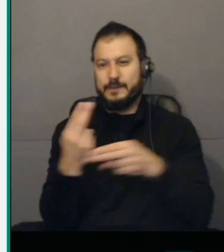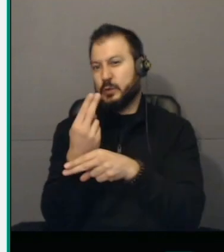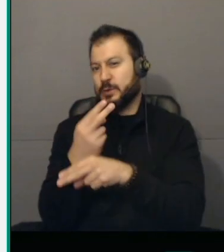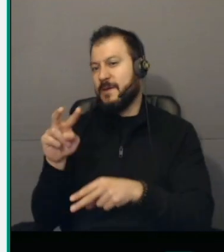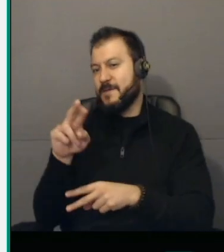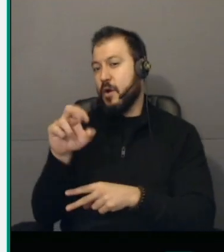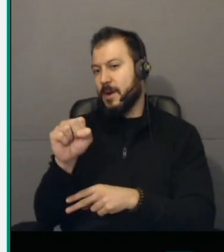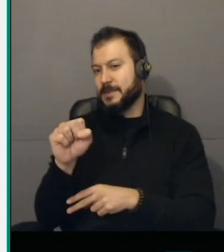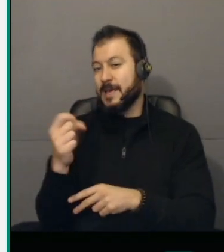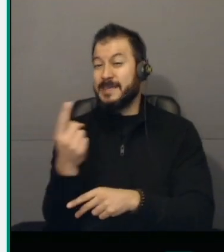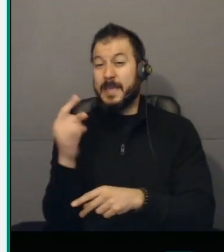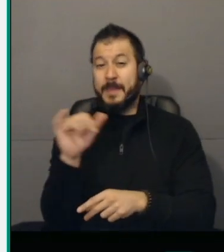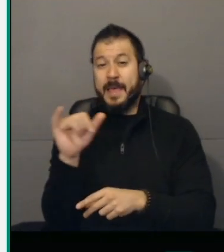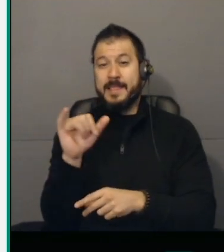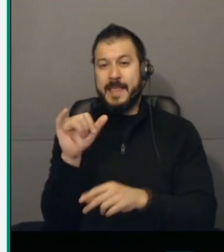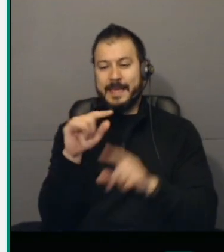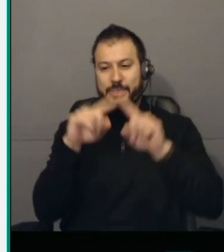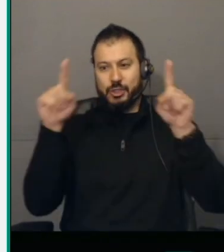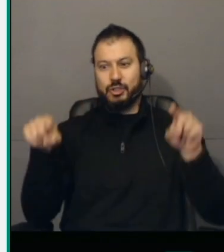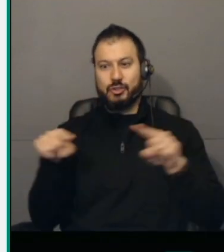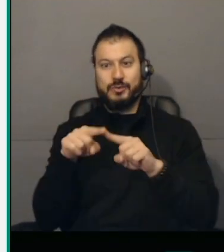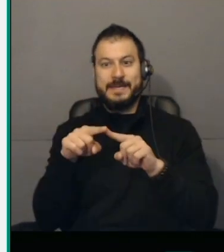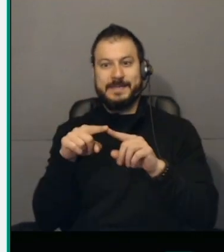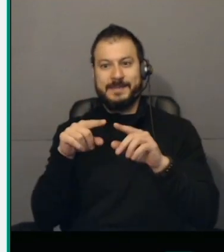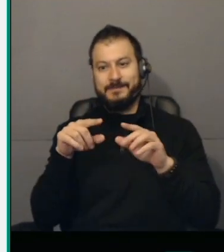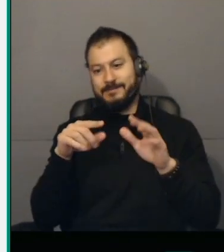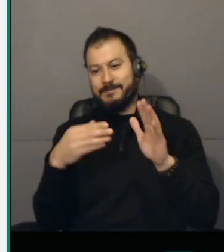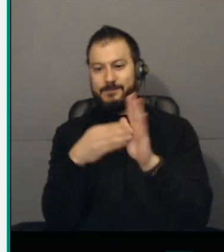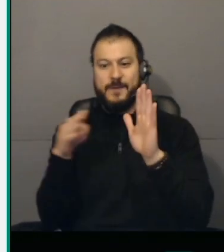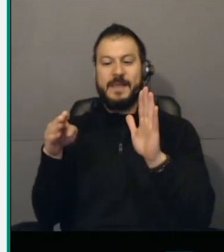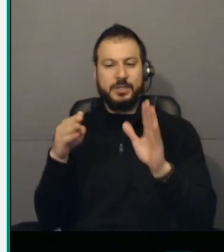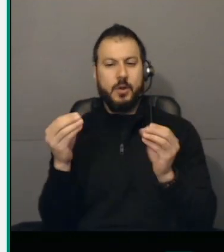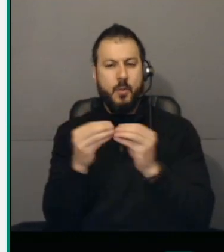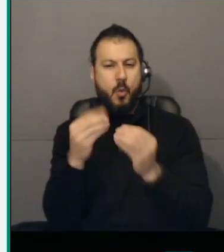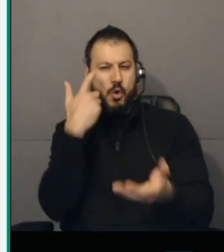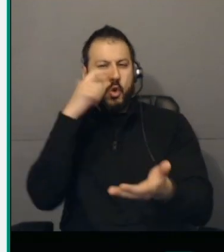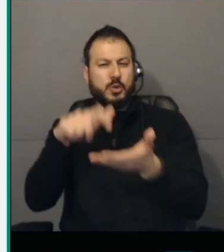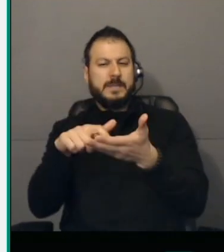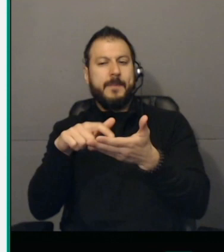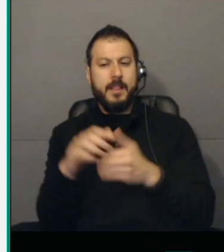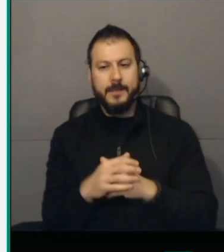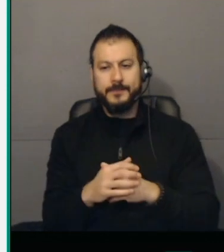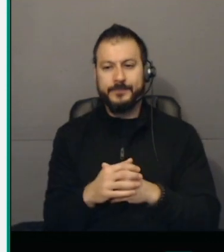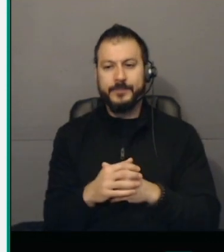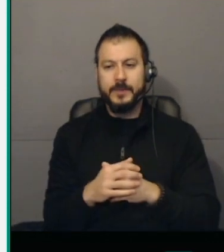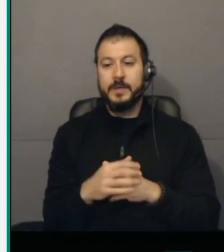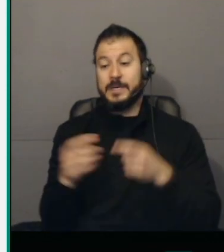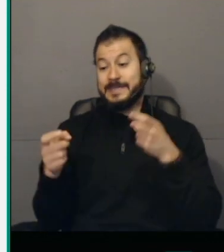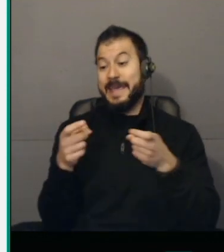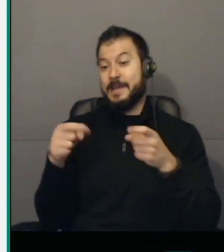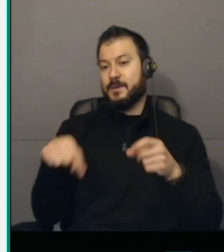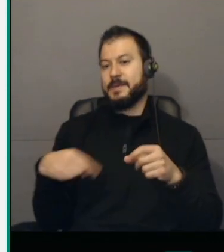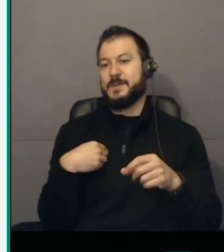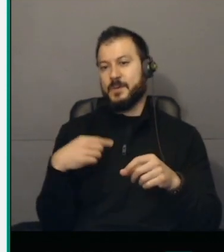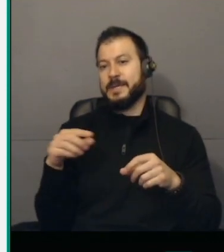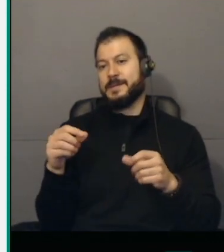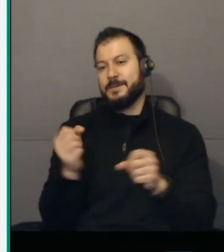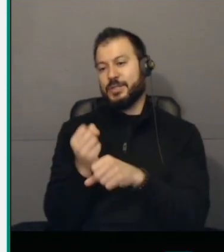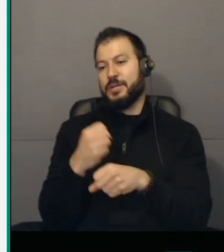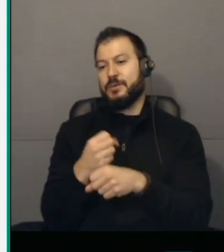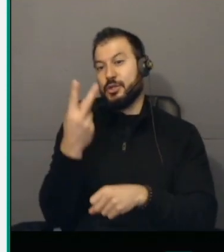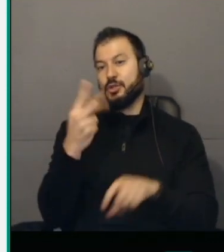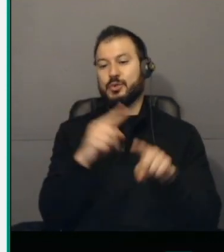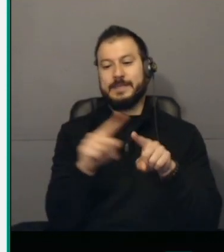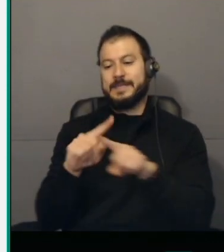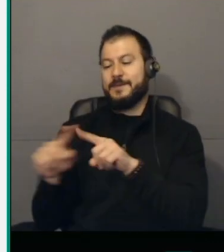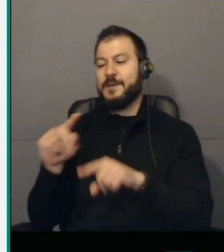Vrs. However, something like screen space reflections ends up being a lot more noticeable. And so to handle this, we ended up generating